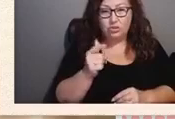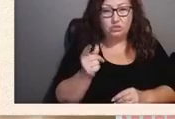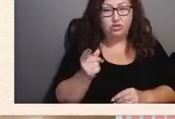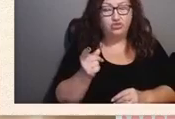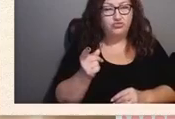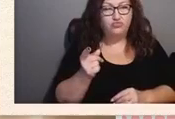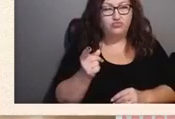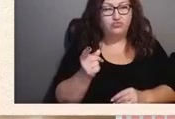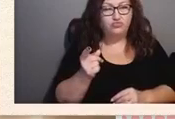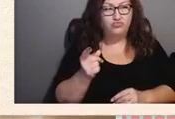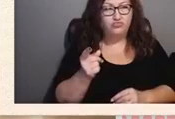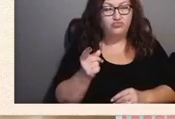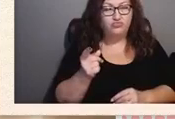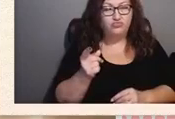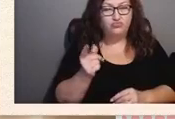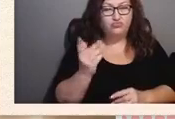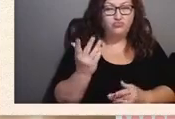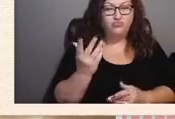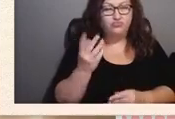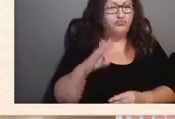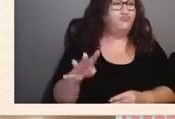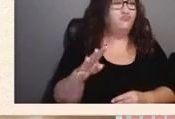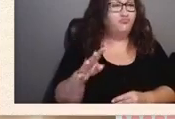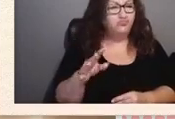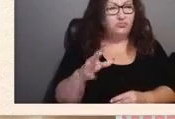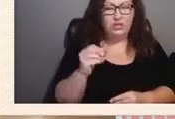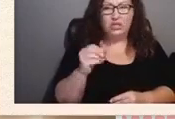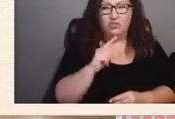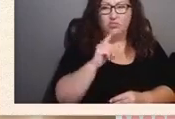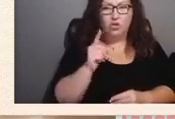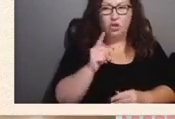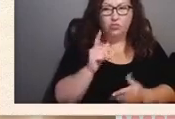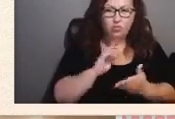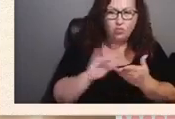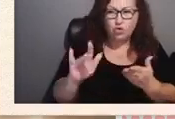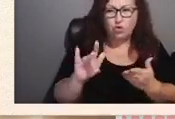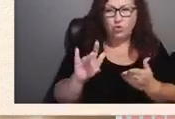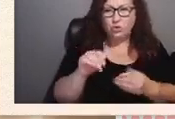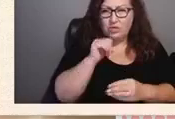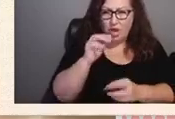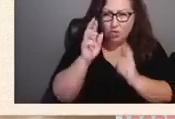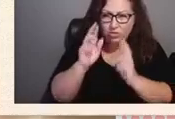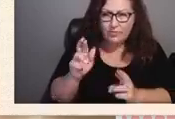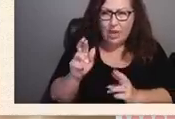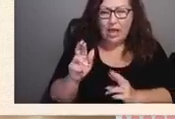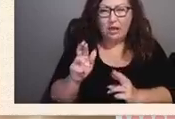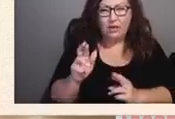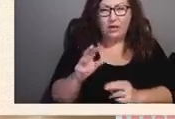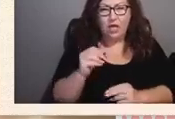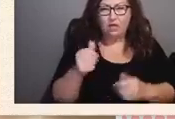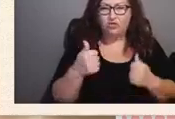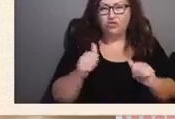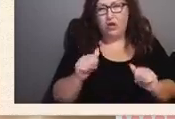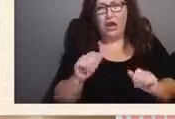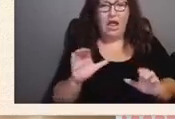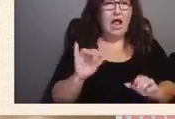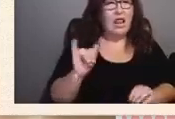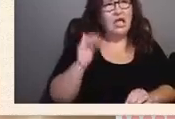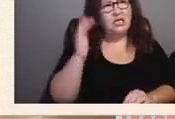her off, and just being very rude and disrespectful and trying to act all smart and sassy.